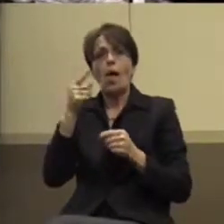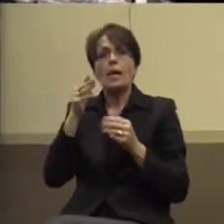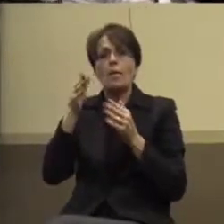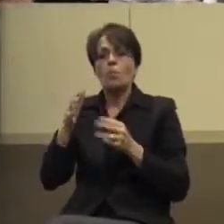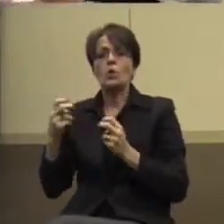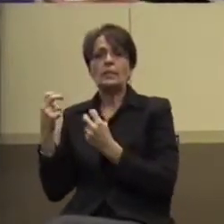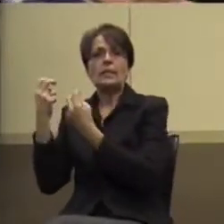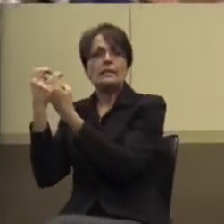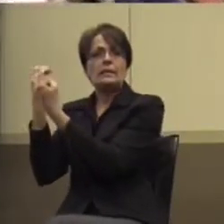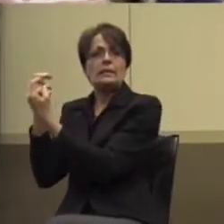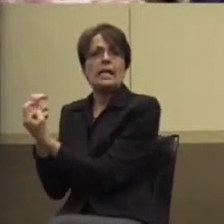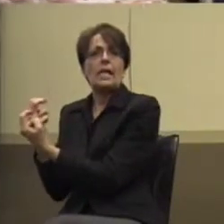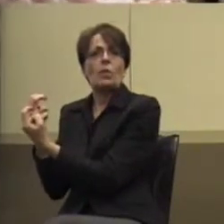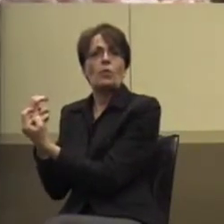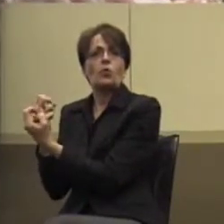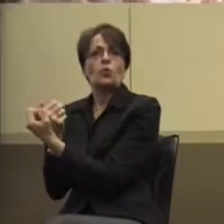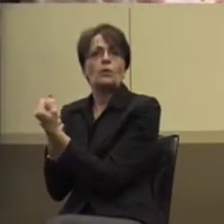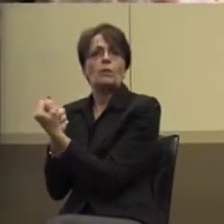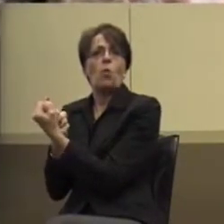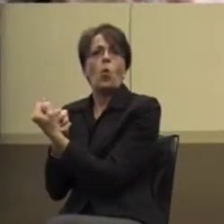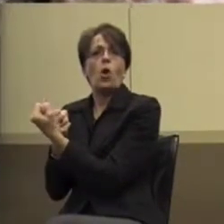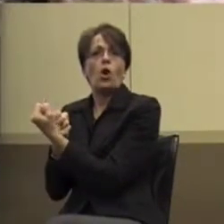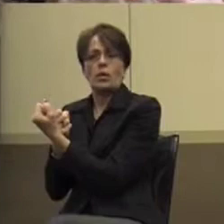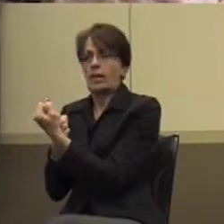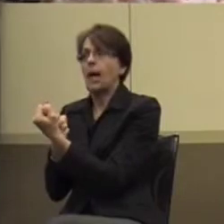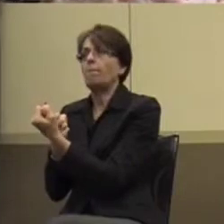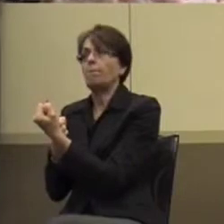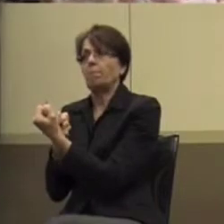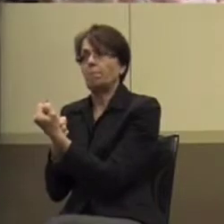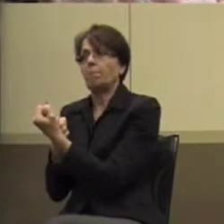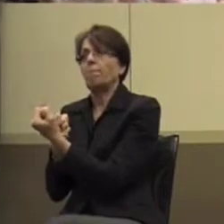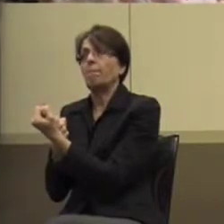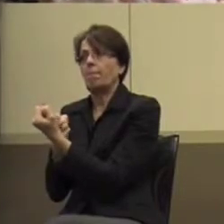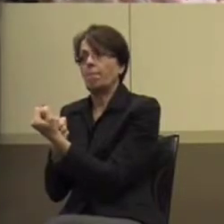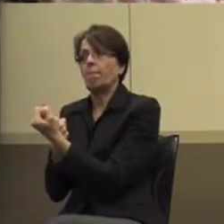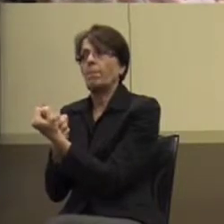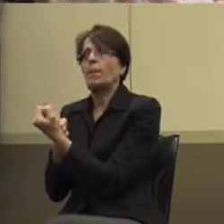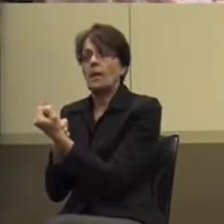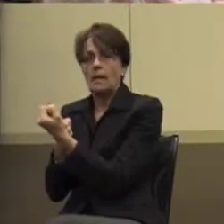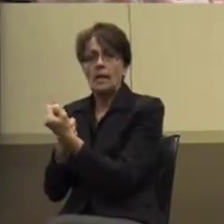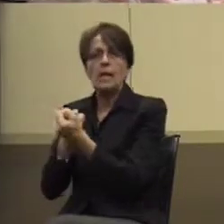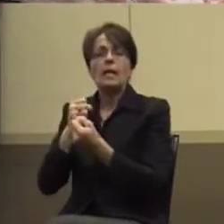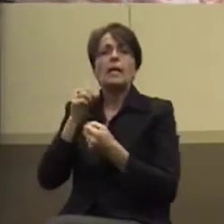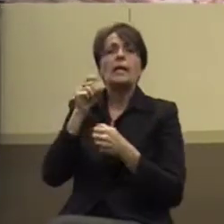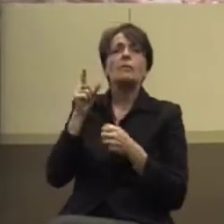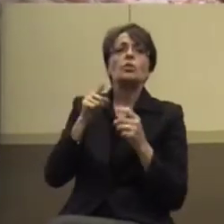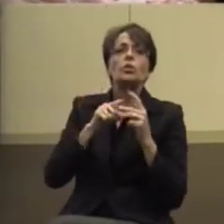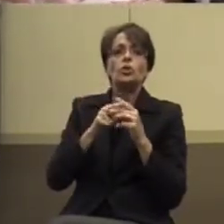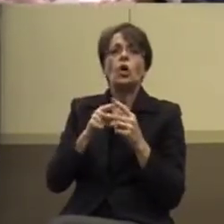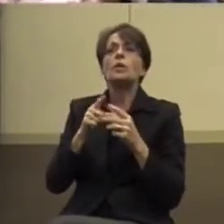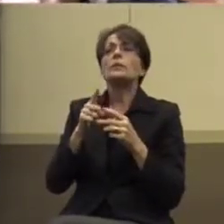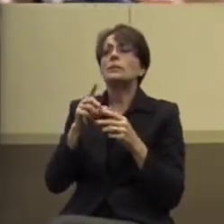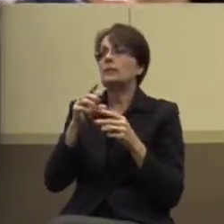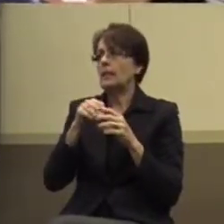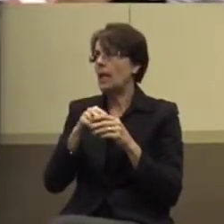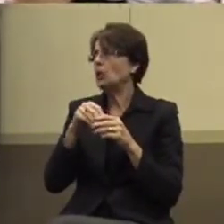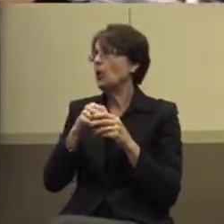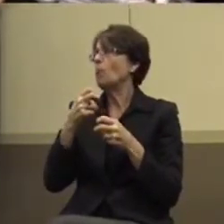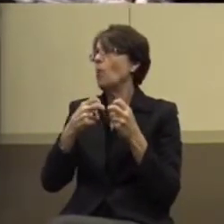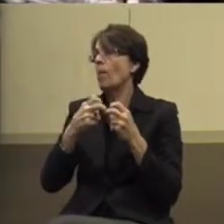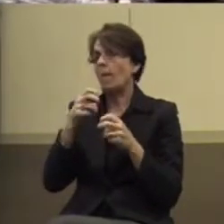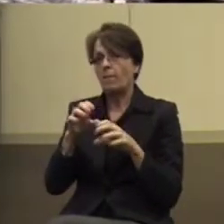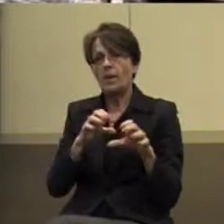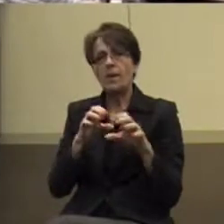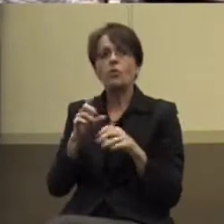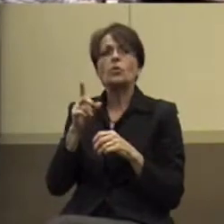person sitting with her to support whatever Close by, yeah. Close by. Yeah, close by if she starts engaging in the problem behaviors,